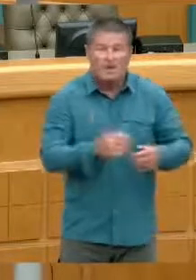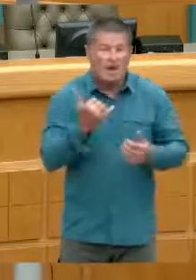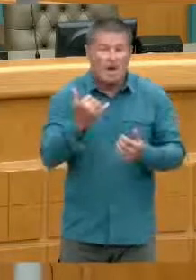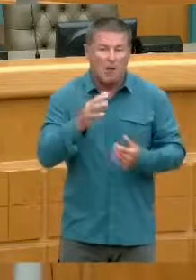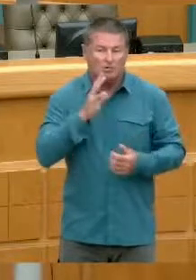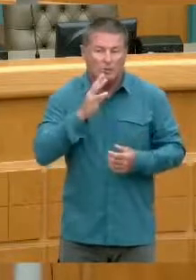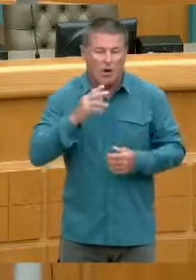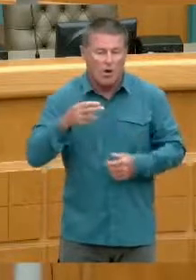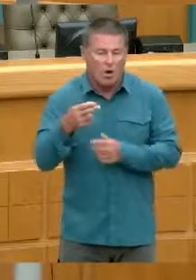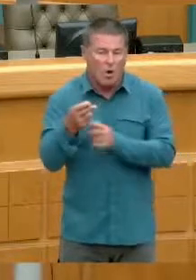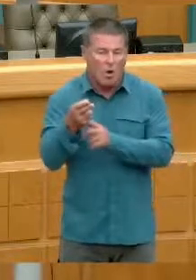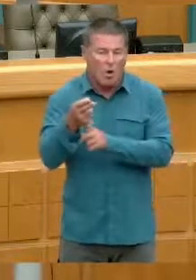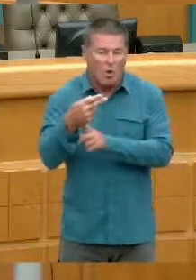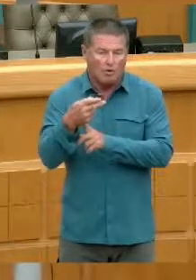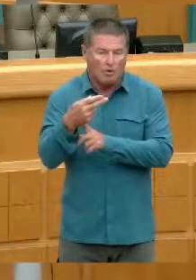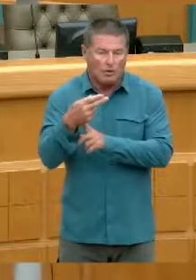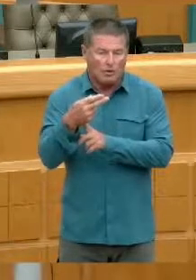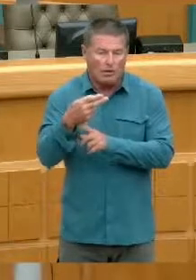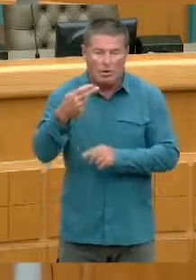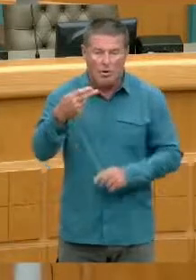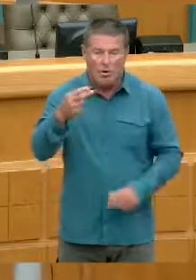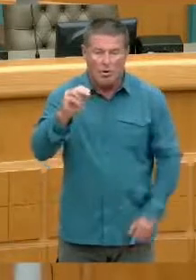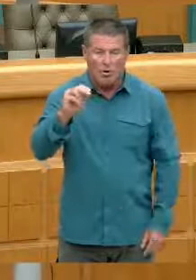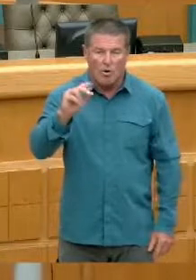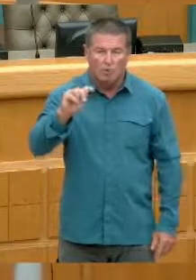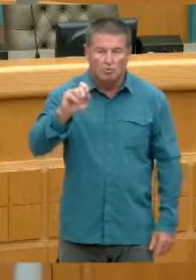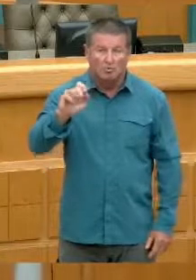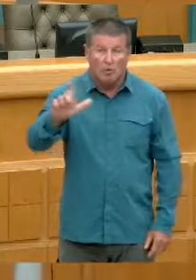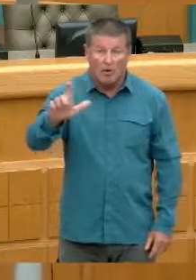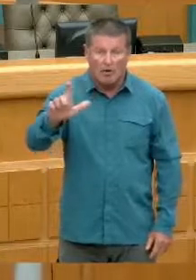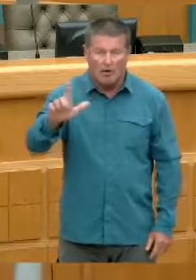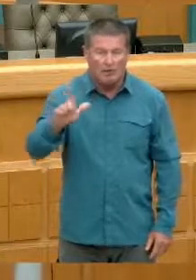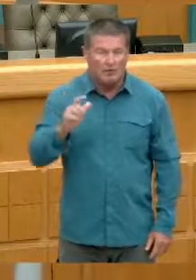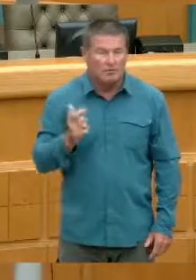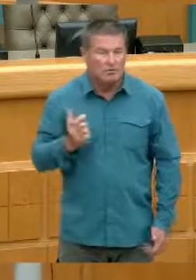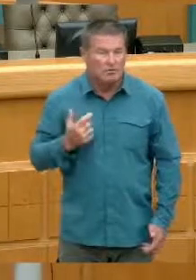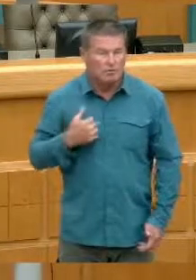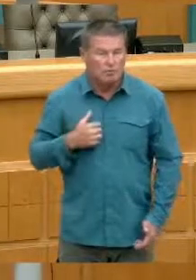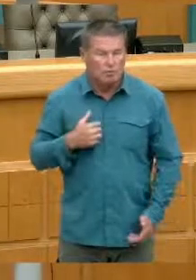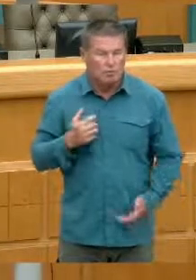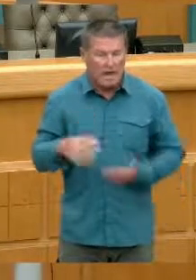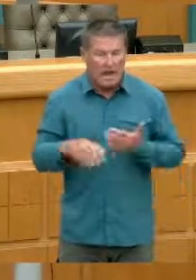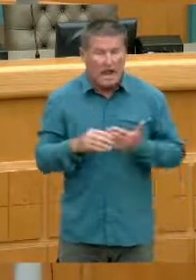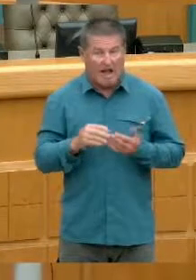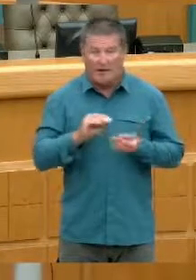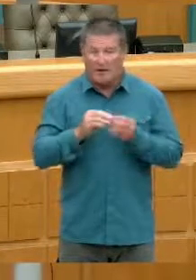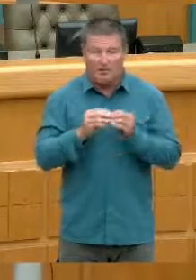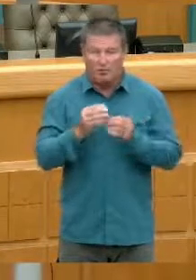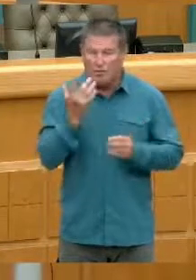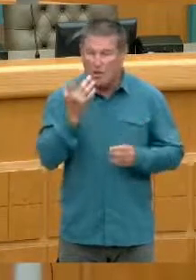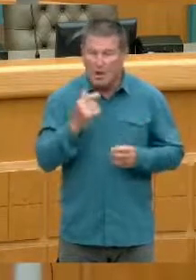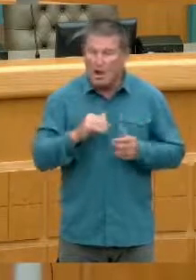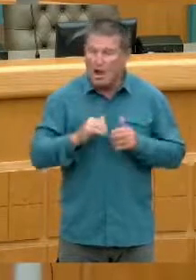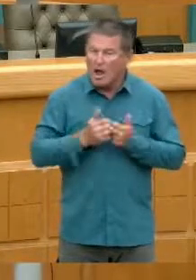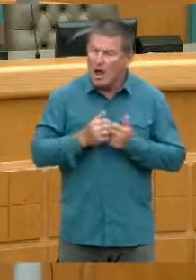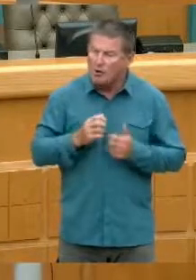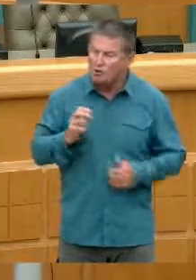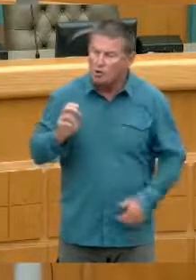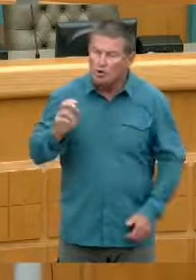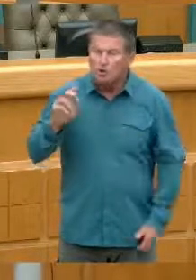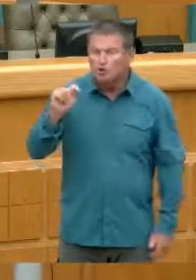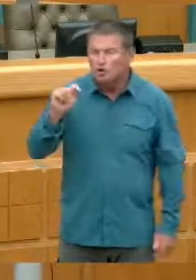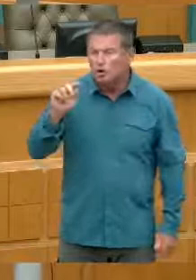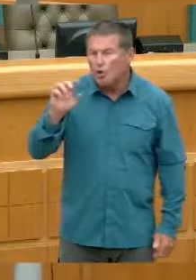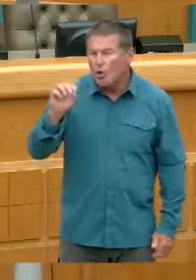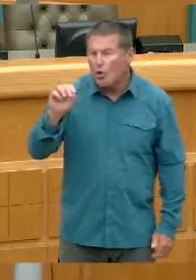hotels. The reason why we're adding hotels is we want to have some idea of how our tourism industry is doing and how many